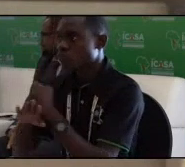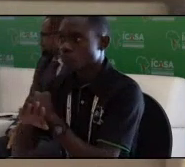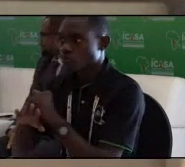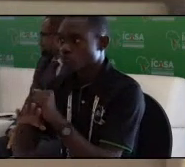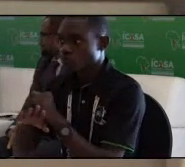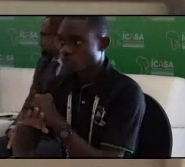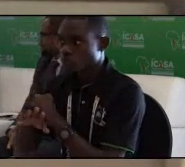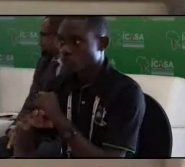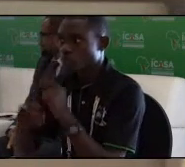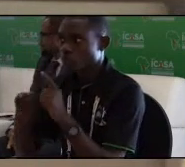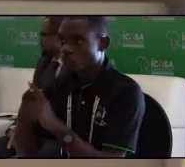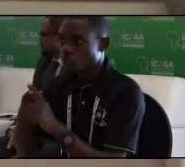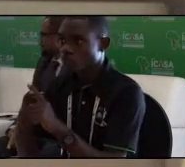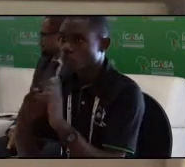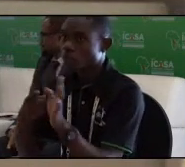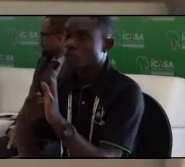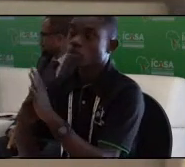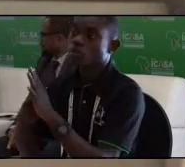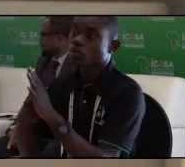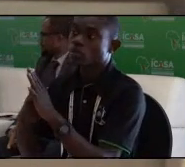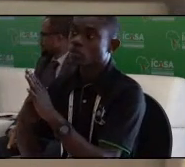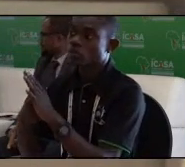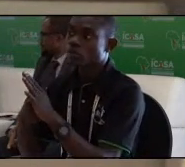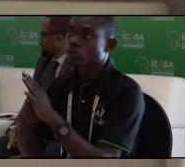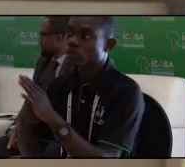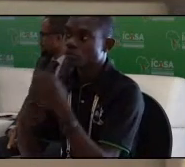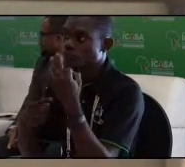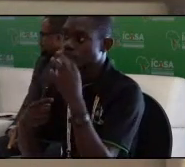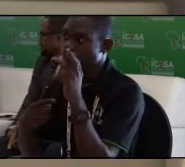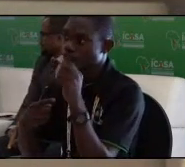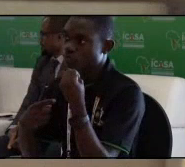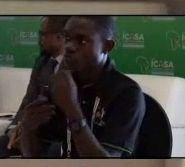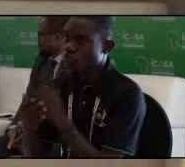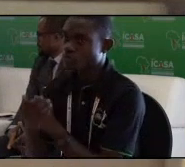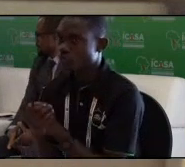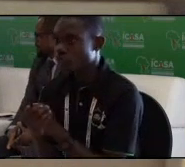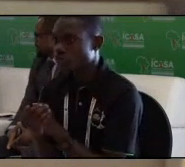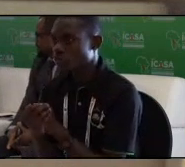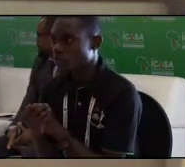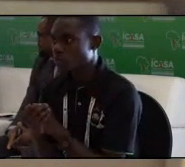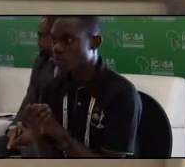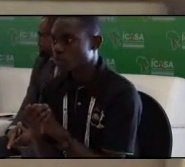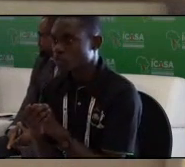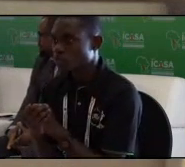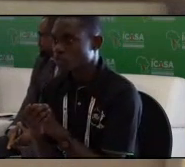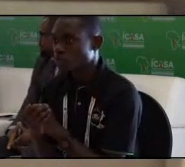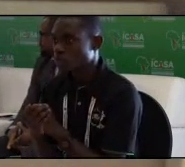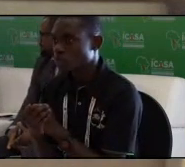the NDA and many other stakeholders, within 3 months, the products are